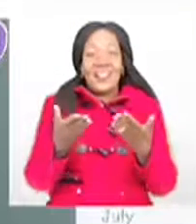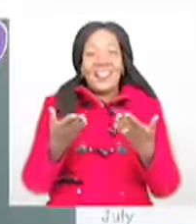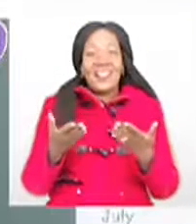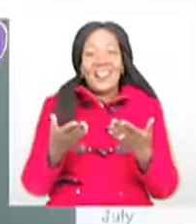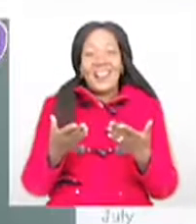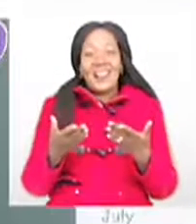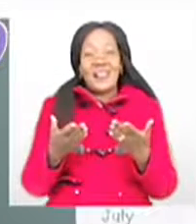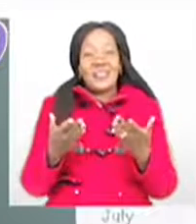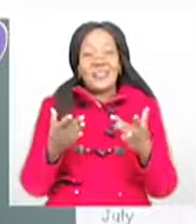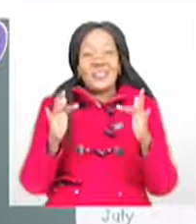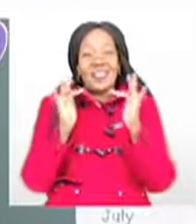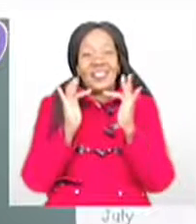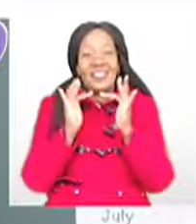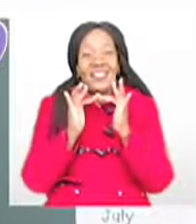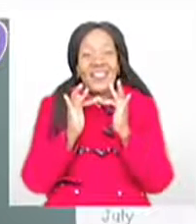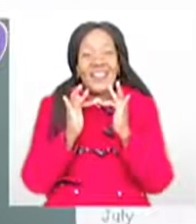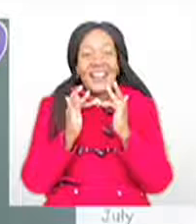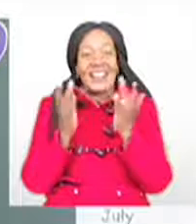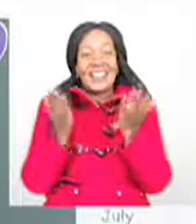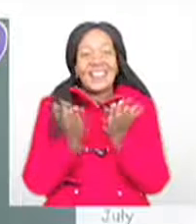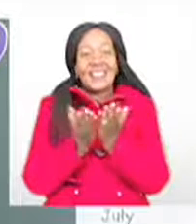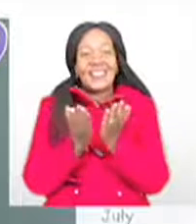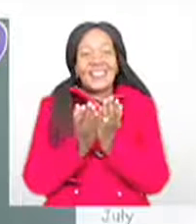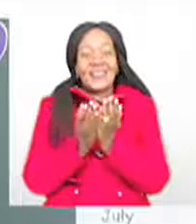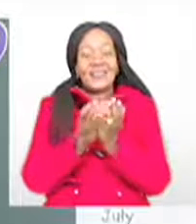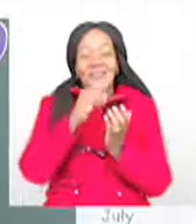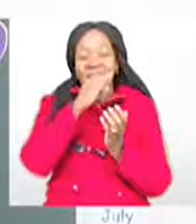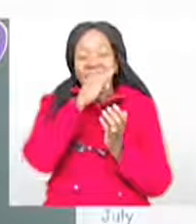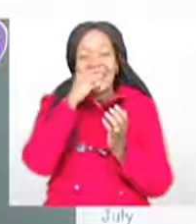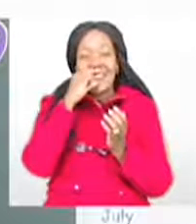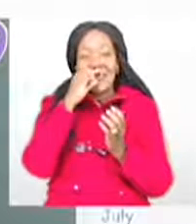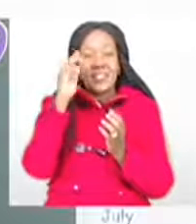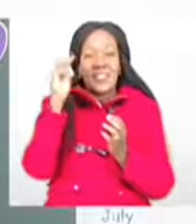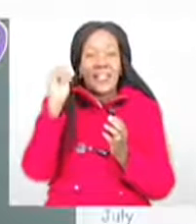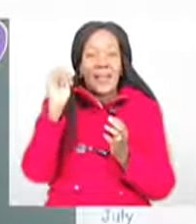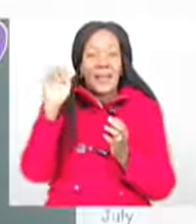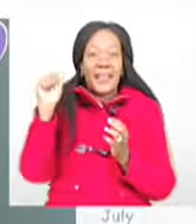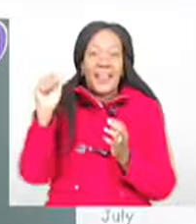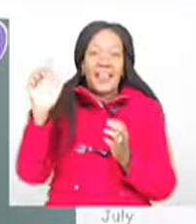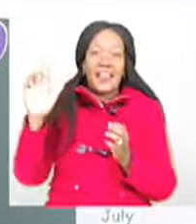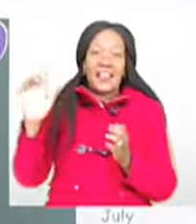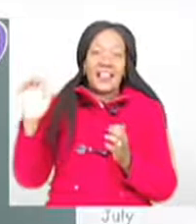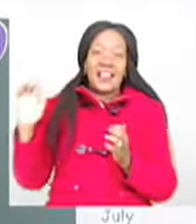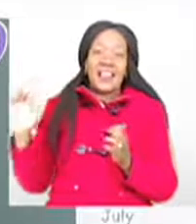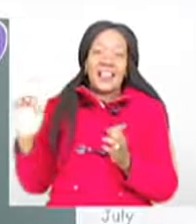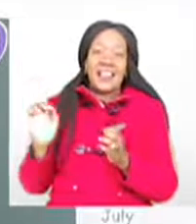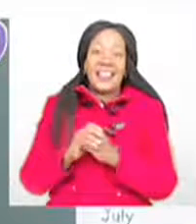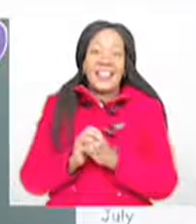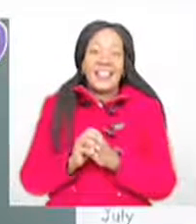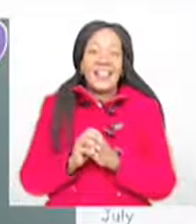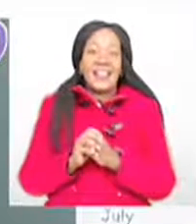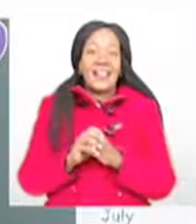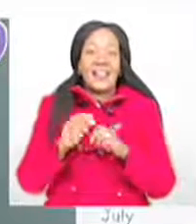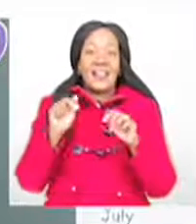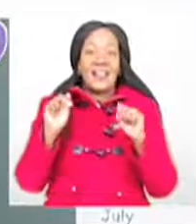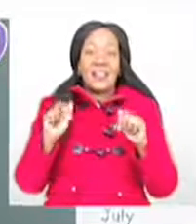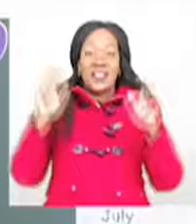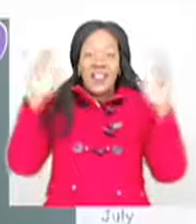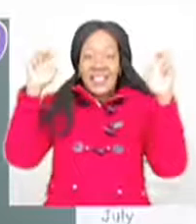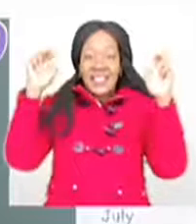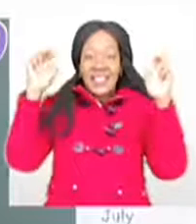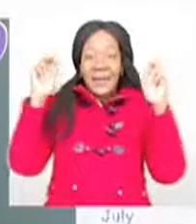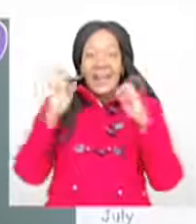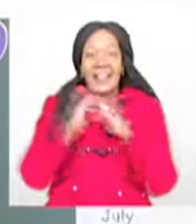Welcome to MyZone Online School. My name is Teacher Nitai. Today's theme